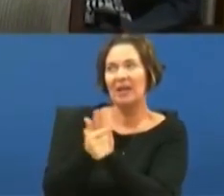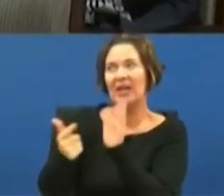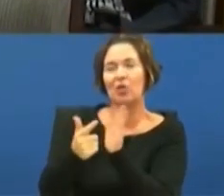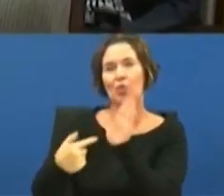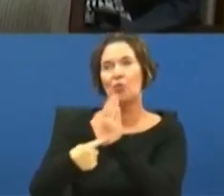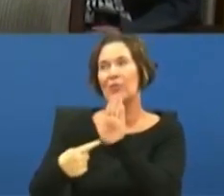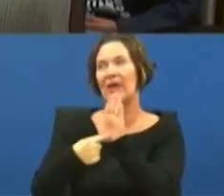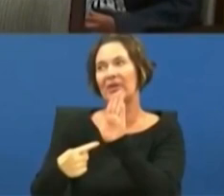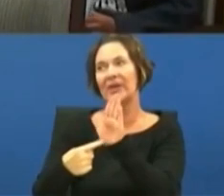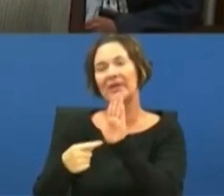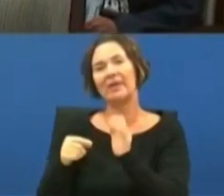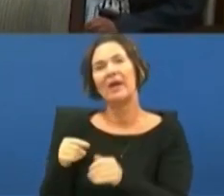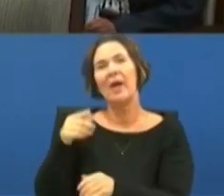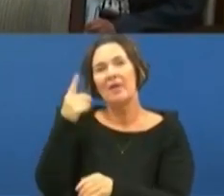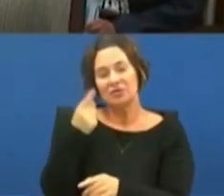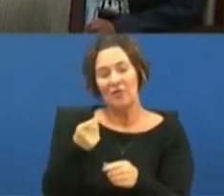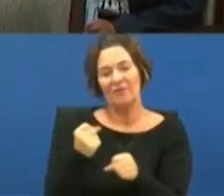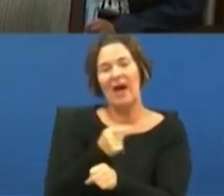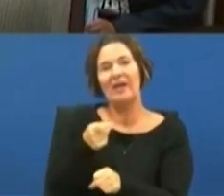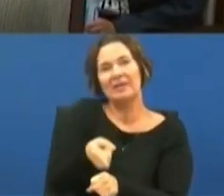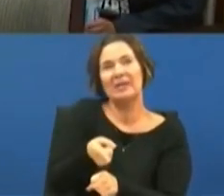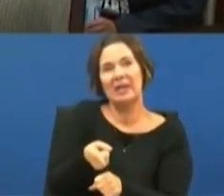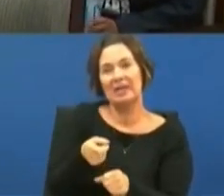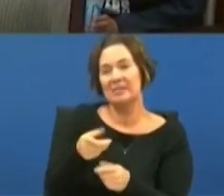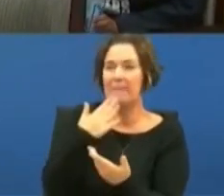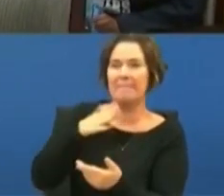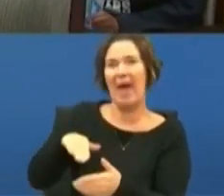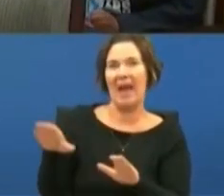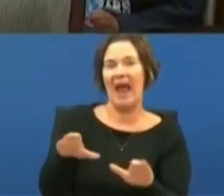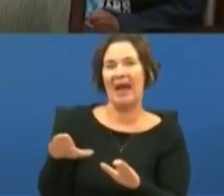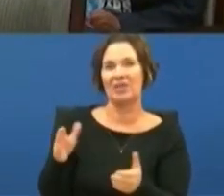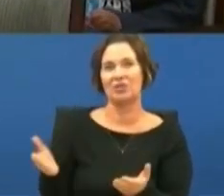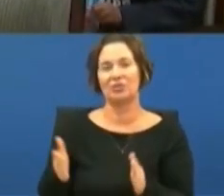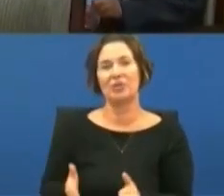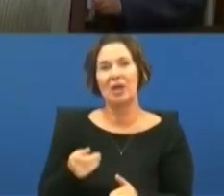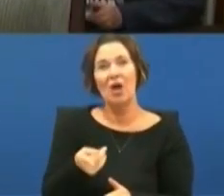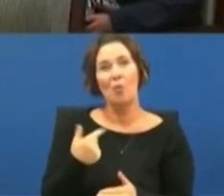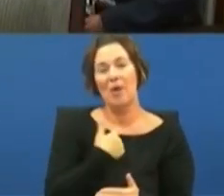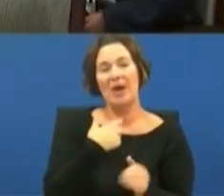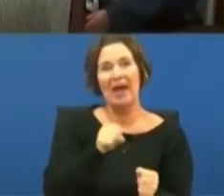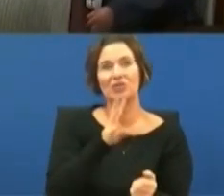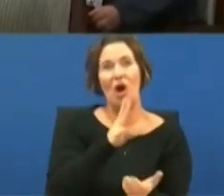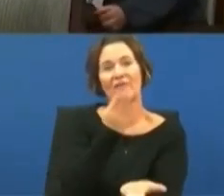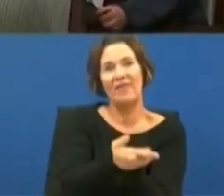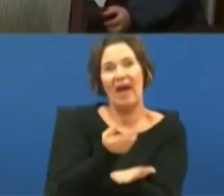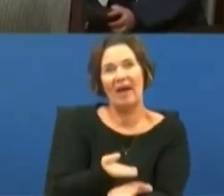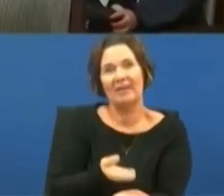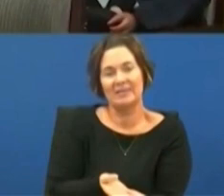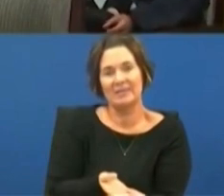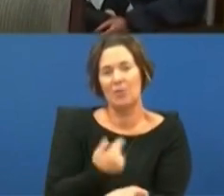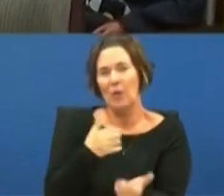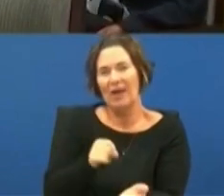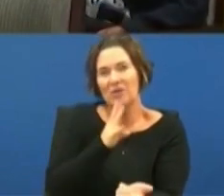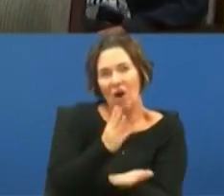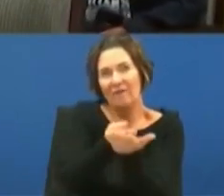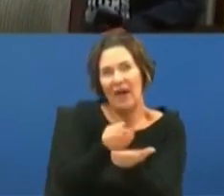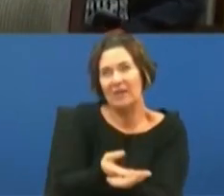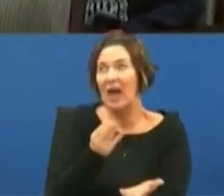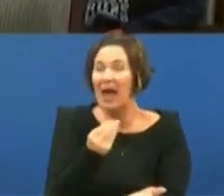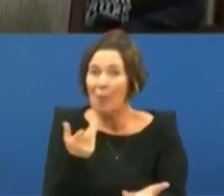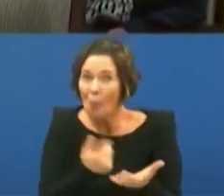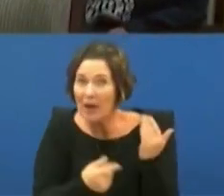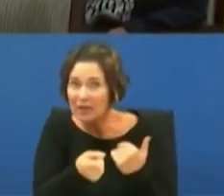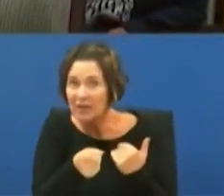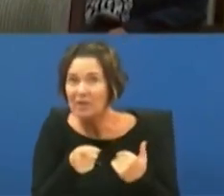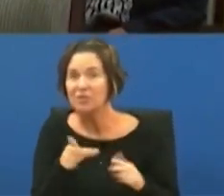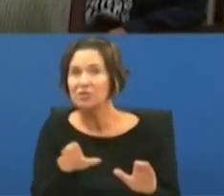gotta play lawyer to fight these bad actors. Let's talk facts. Now, his speech came as the council was questioning